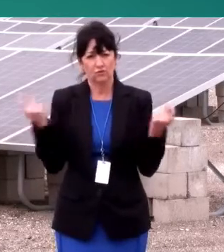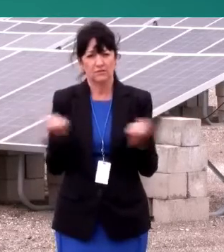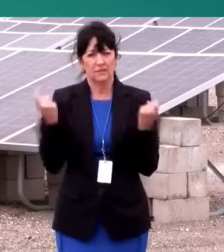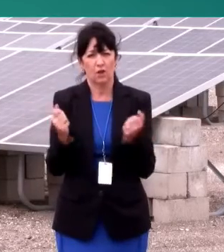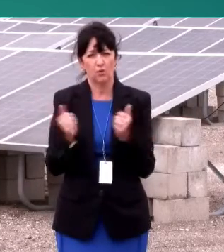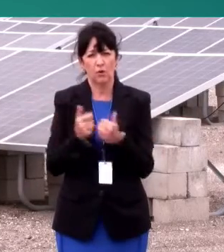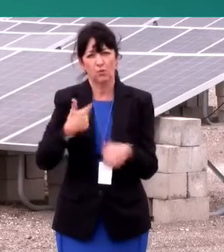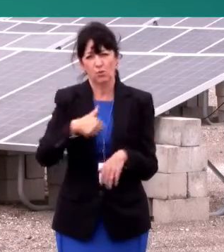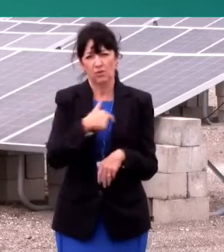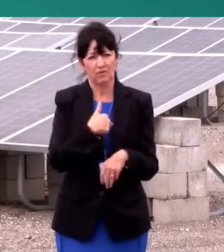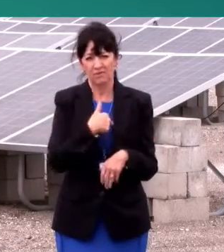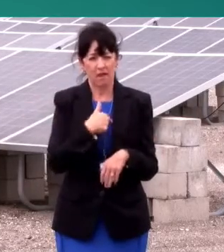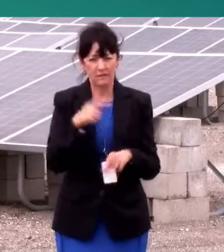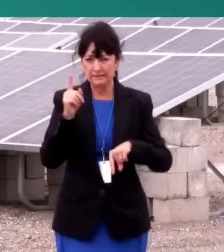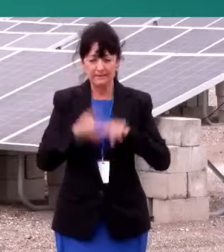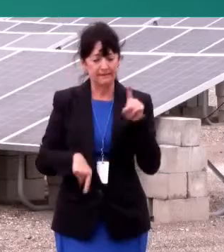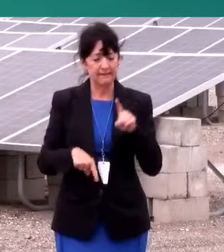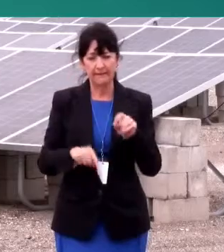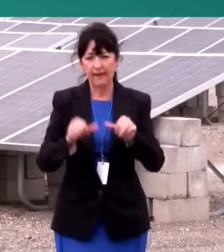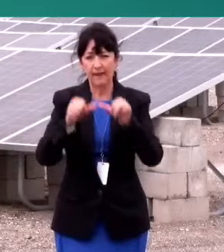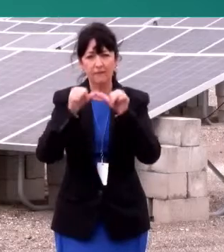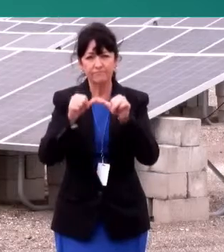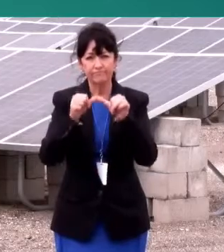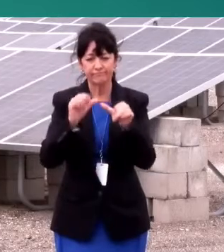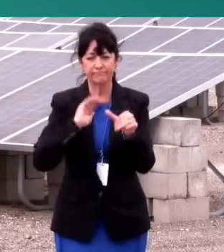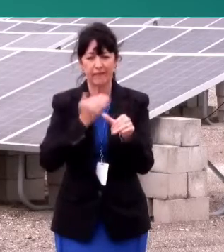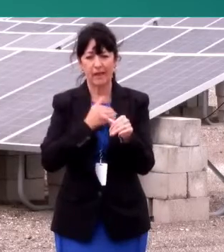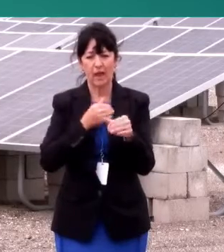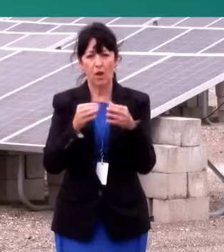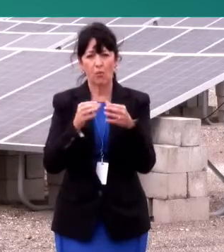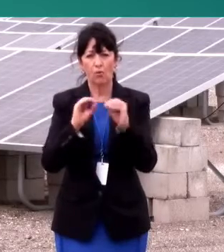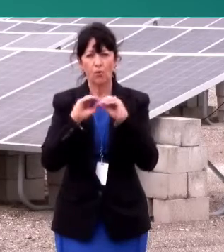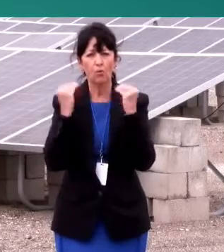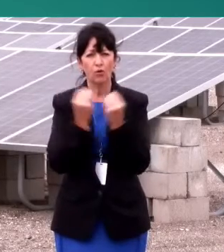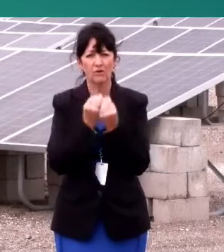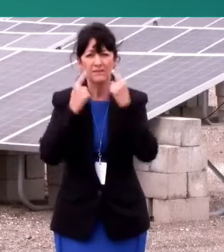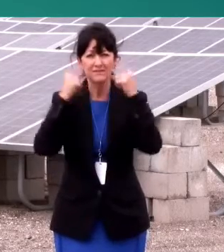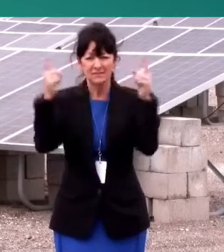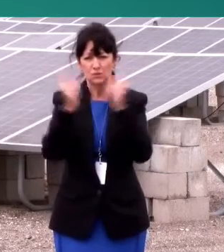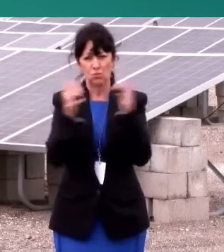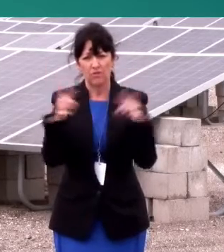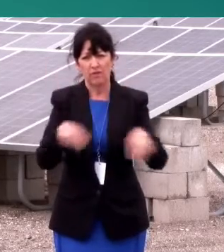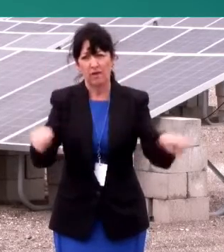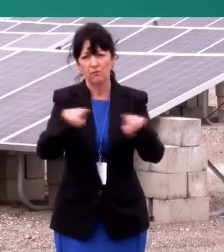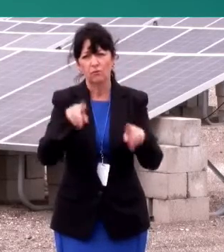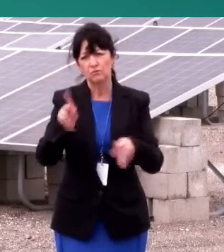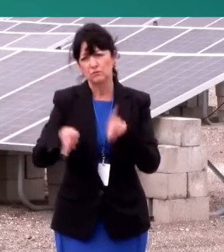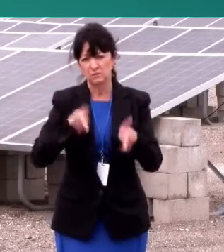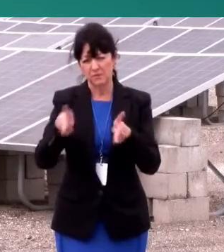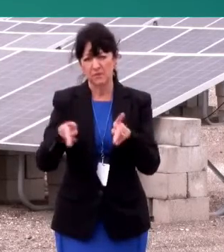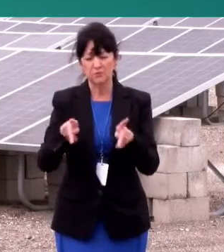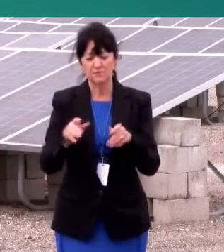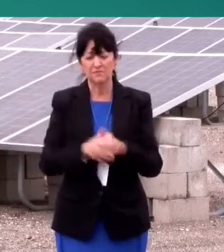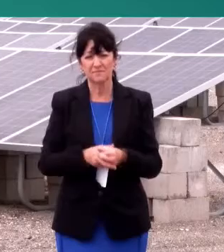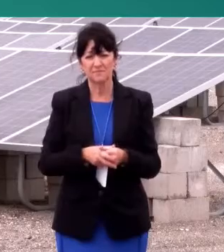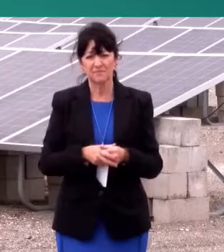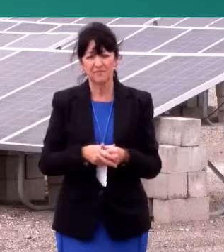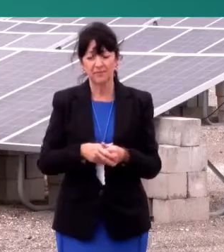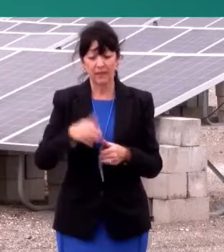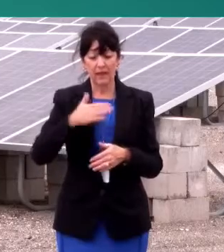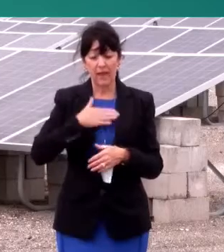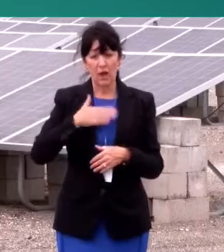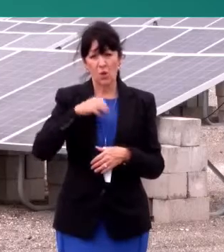without them. From the beginning of the journey, for those of us on the RPS Coalition and at Sierra